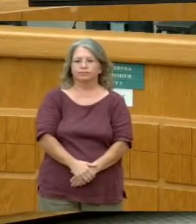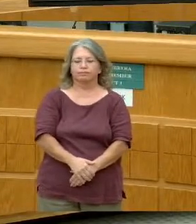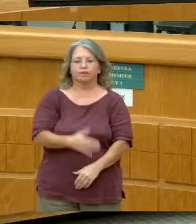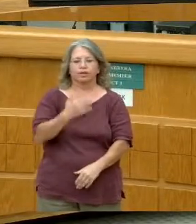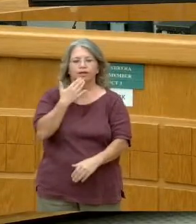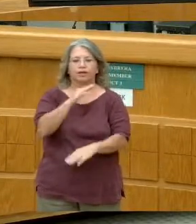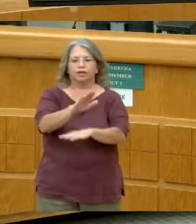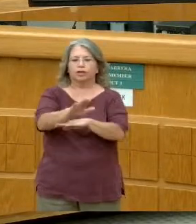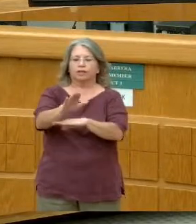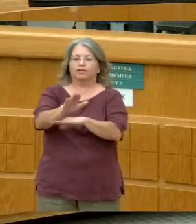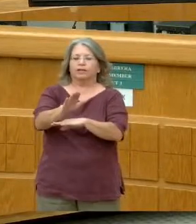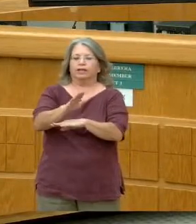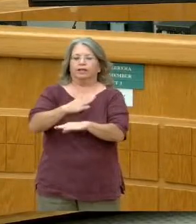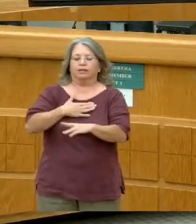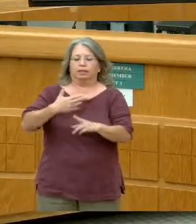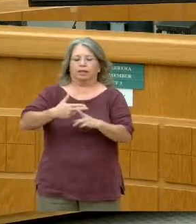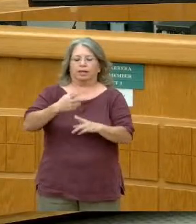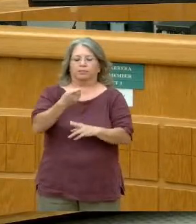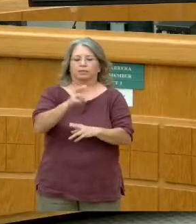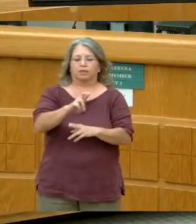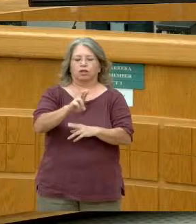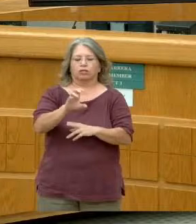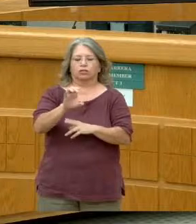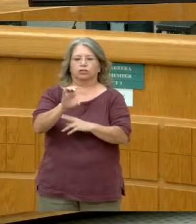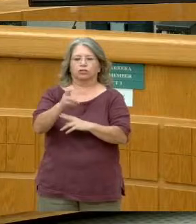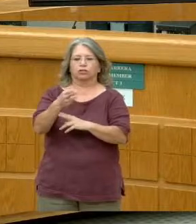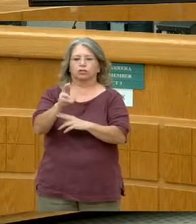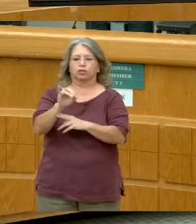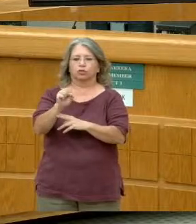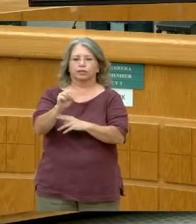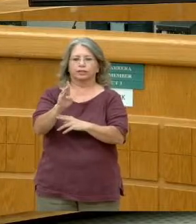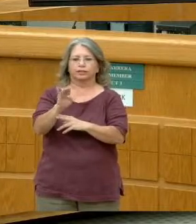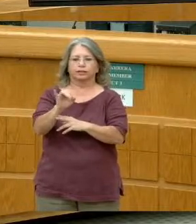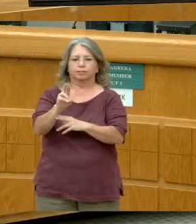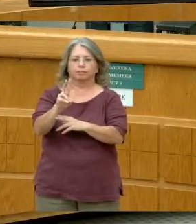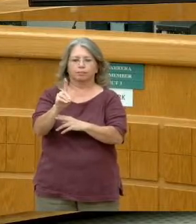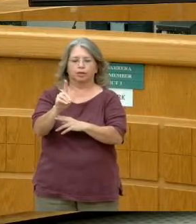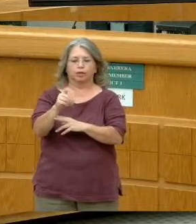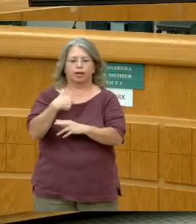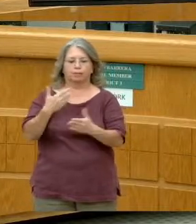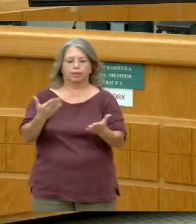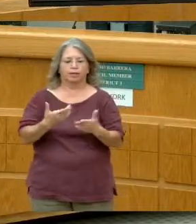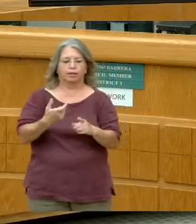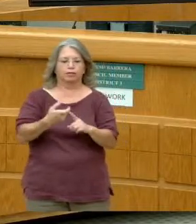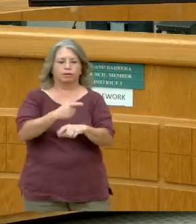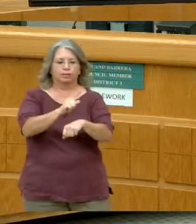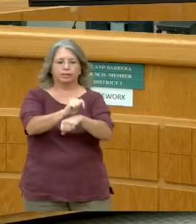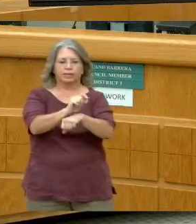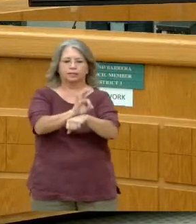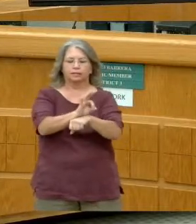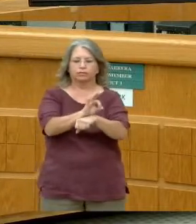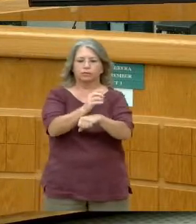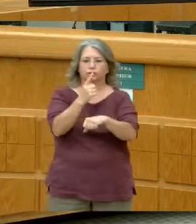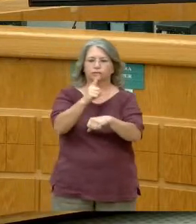Good evening, everybody. My name's Dr. Chris Bird. I'm here on behalf of the Task Force for COVID-19 here in the Coastal Bend